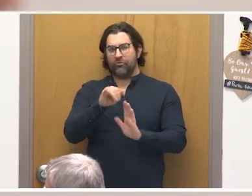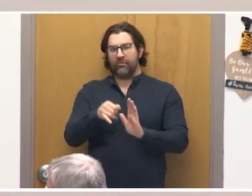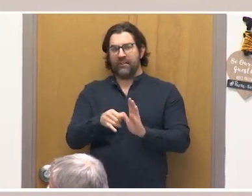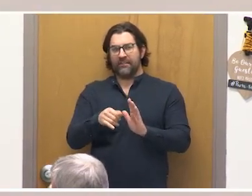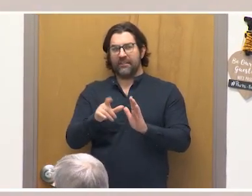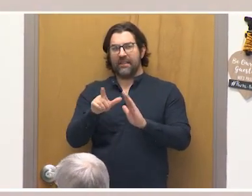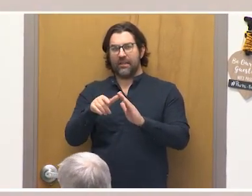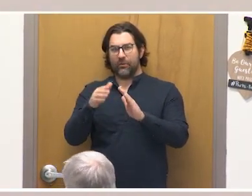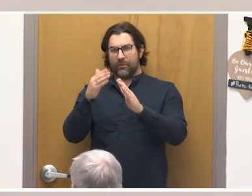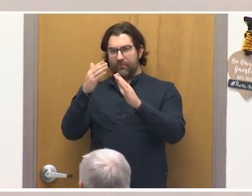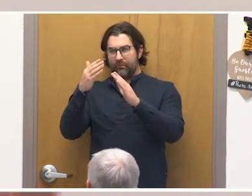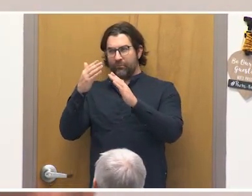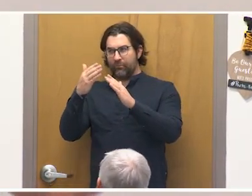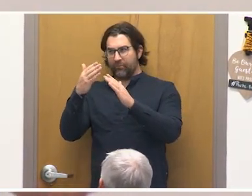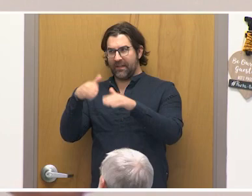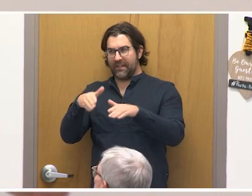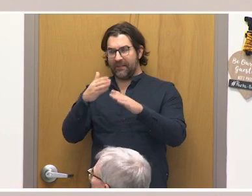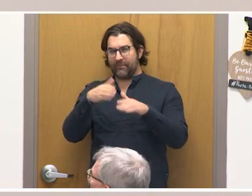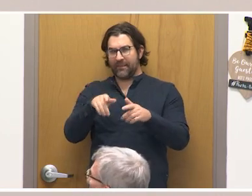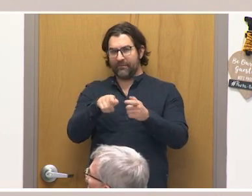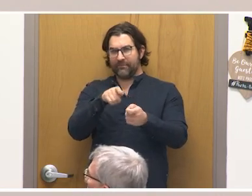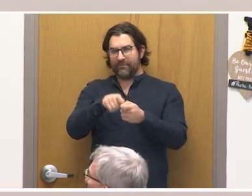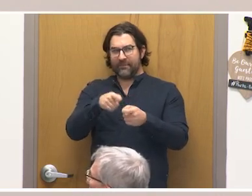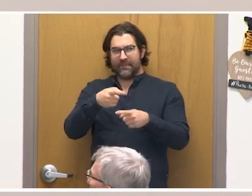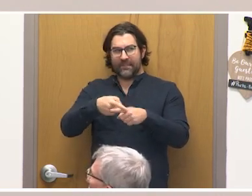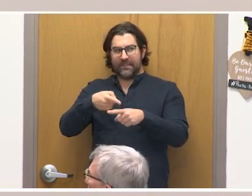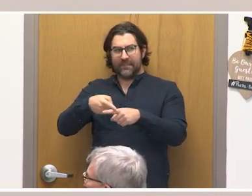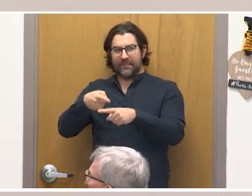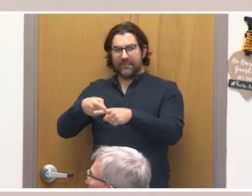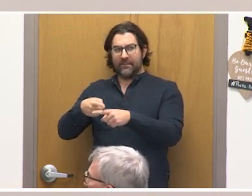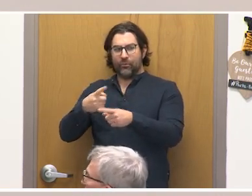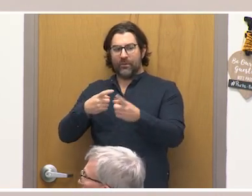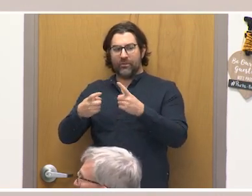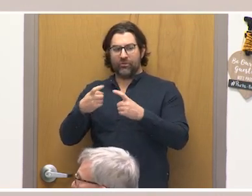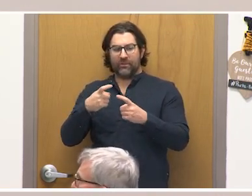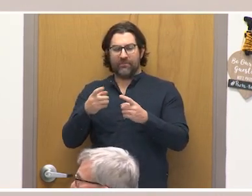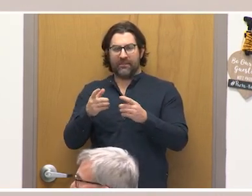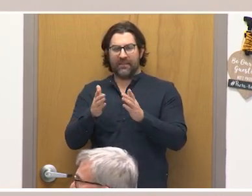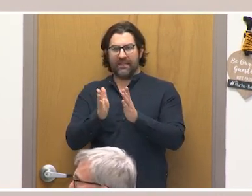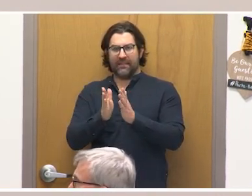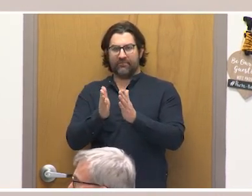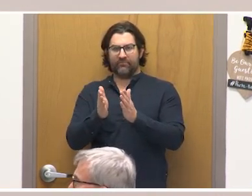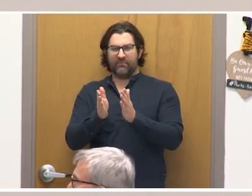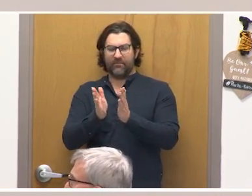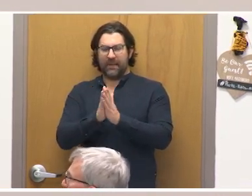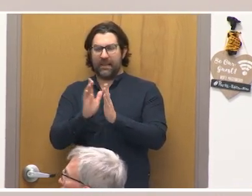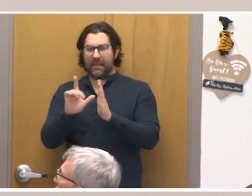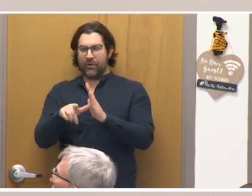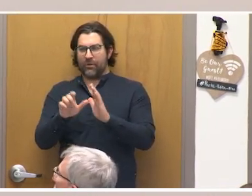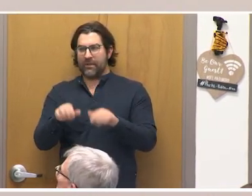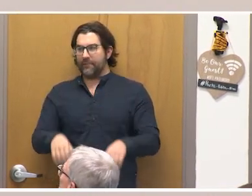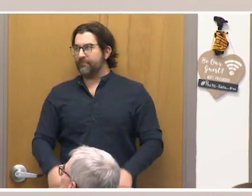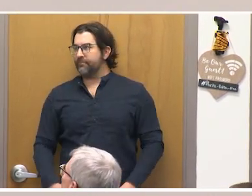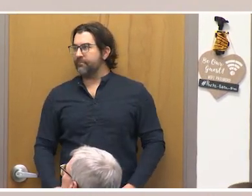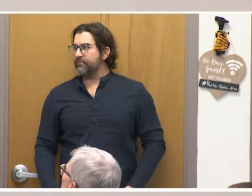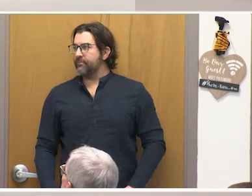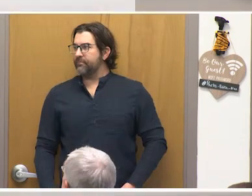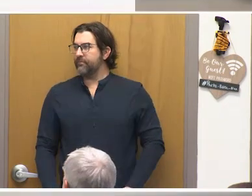out, specific intersection questions can be asked at our boards or online. There will be a breakout meeting. So next slide,